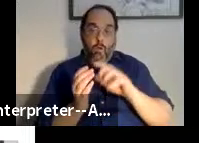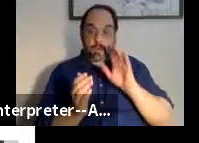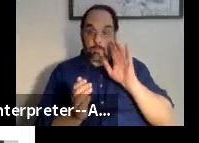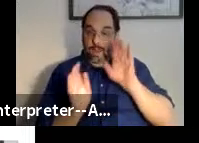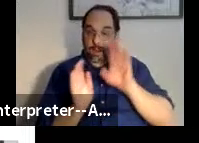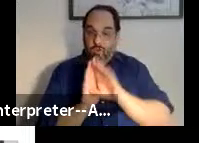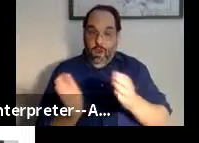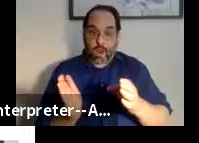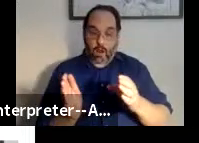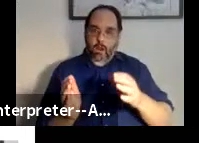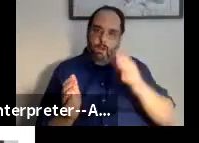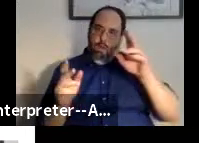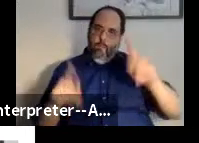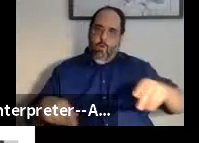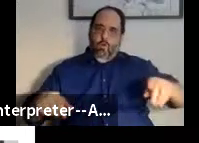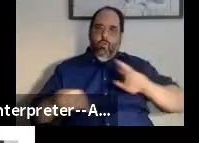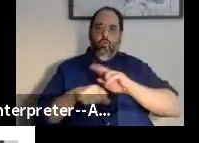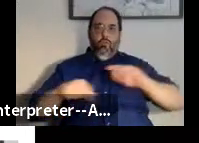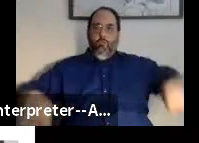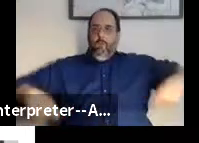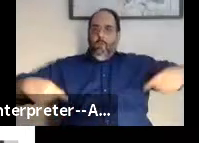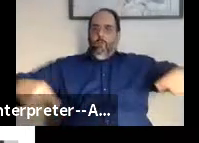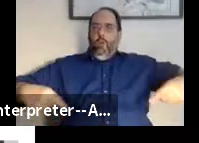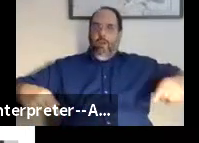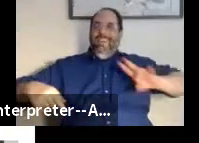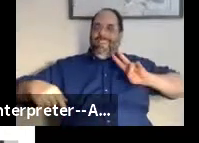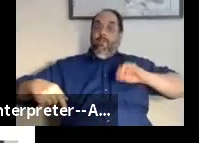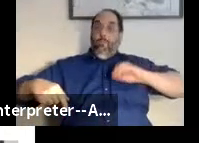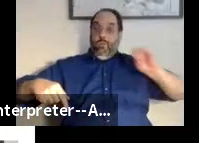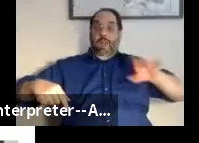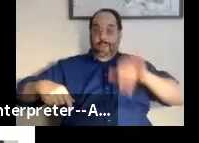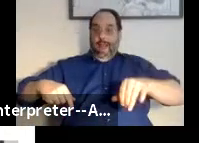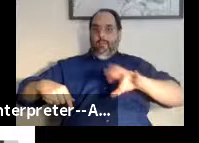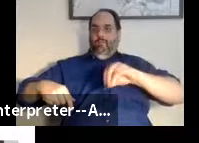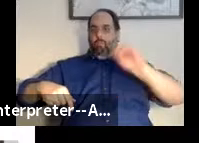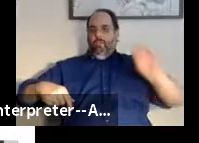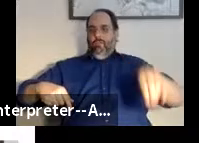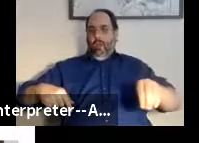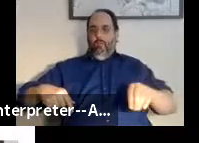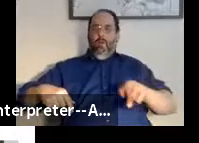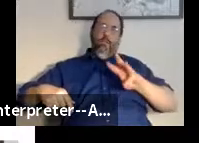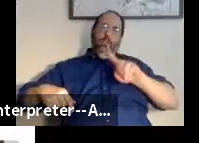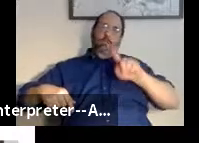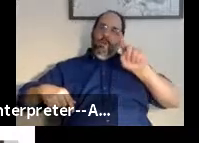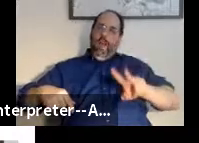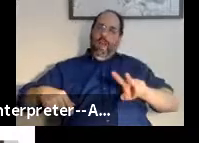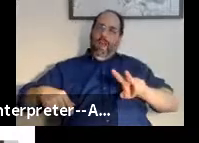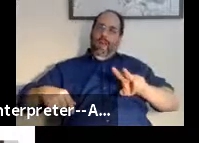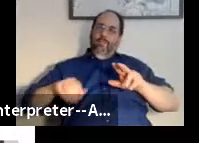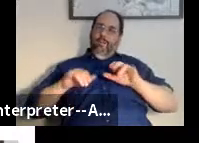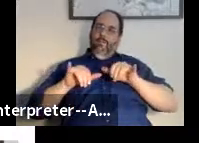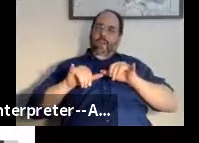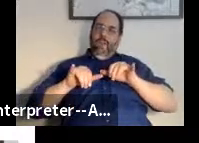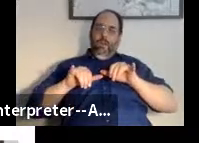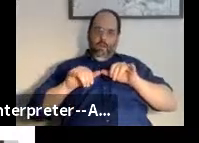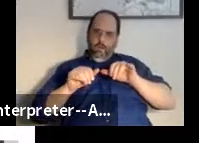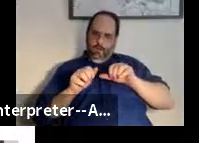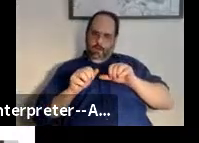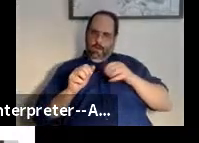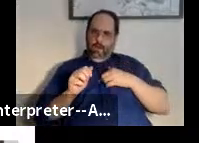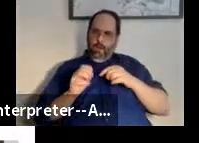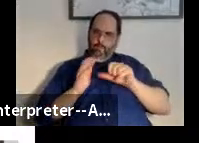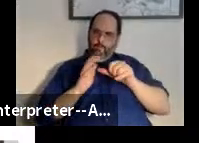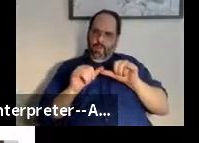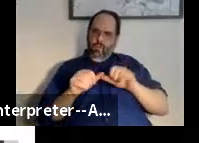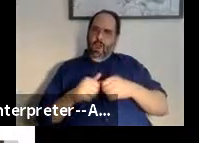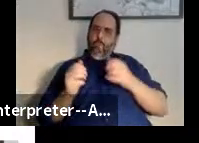pushing up a manual wheelchair up a 7% grade for a distance about 6.5 feet, where they measure the amount of workforce required